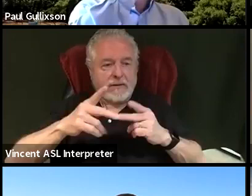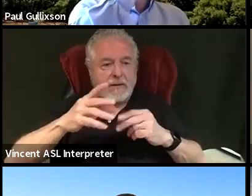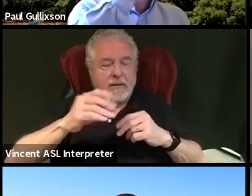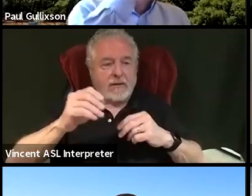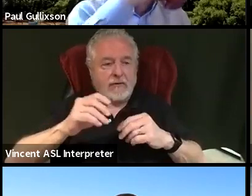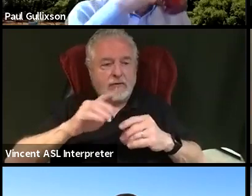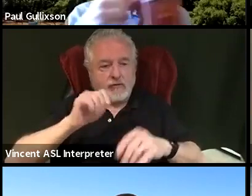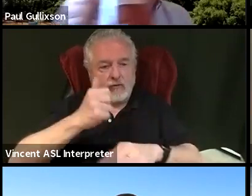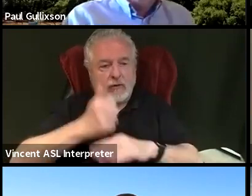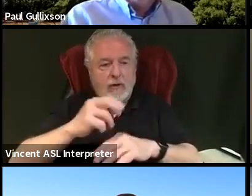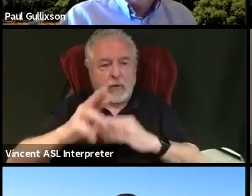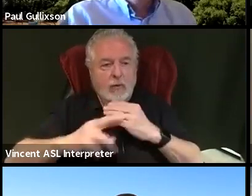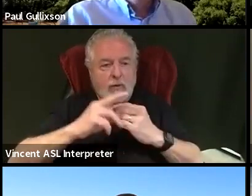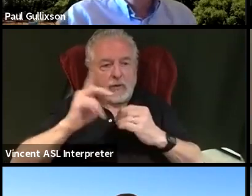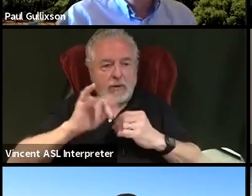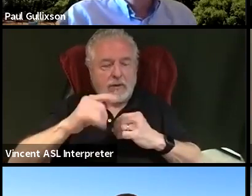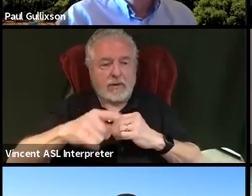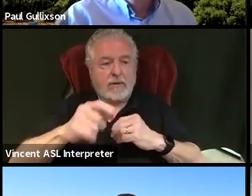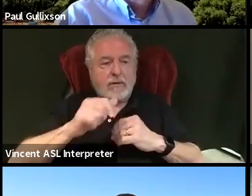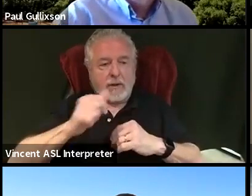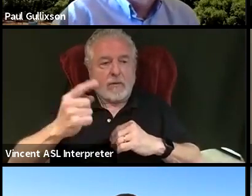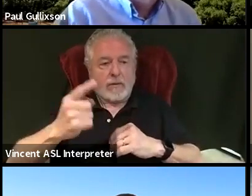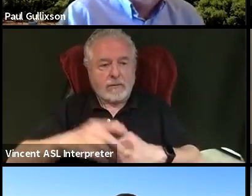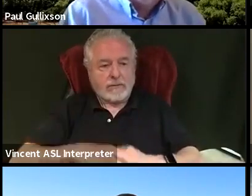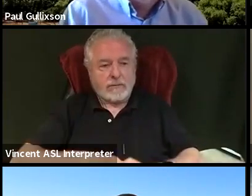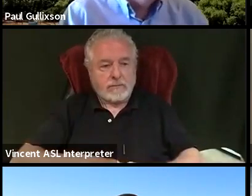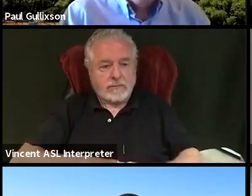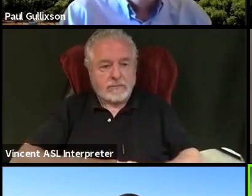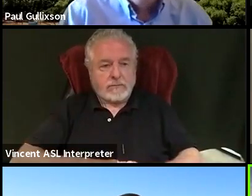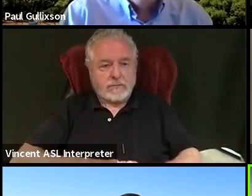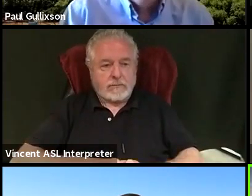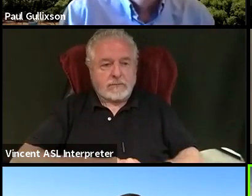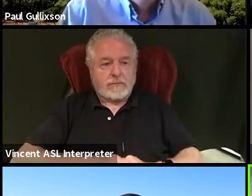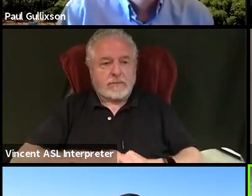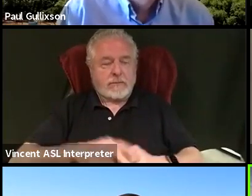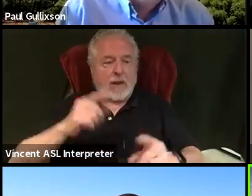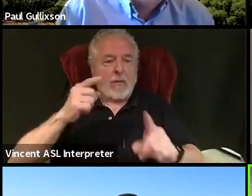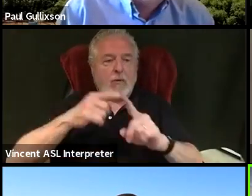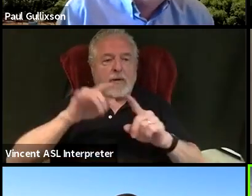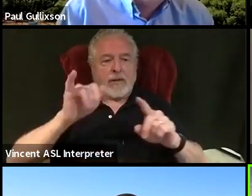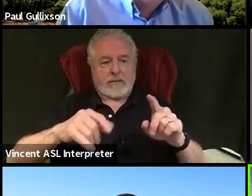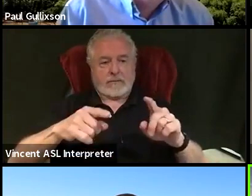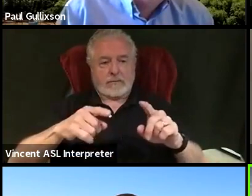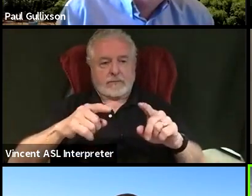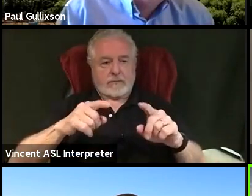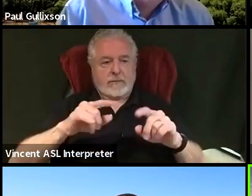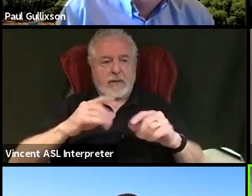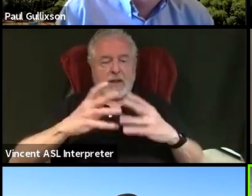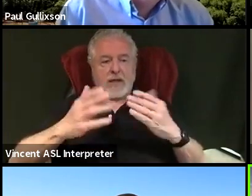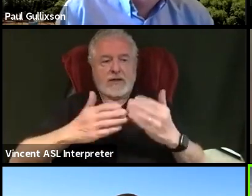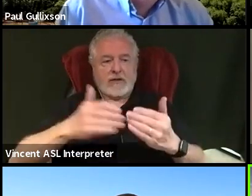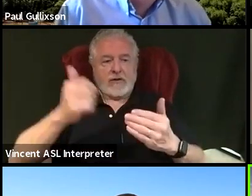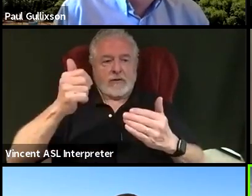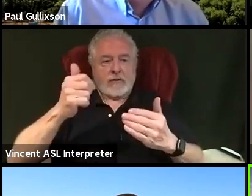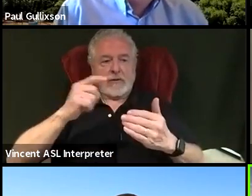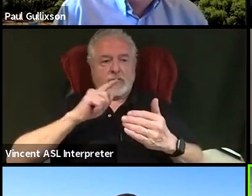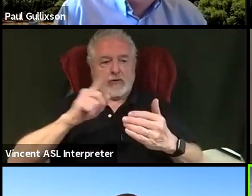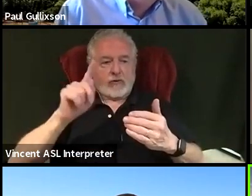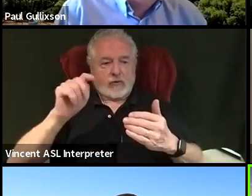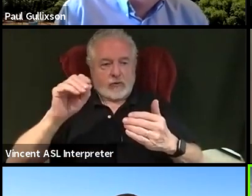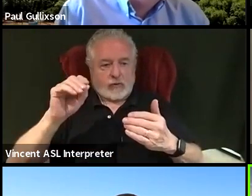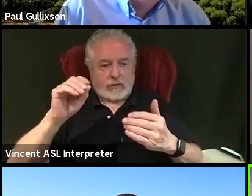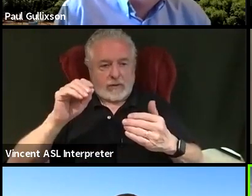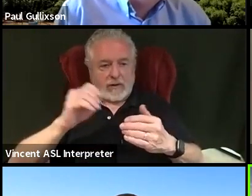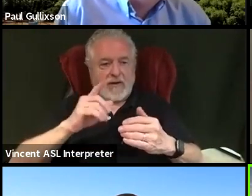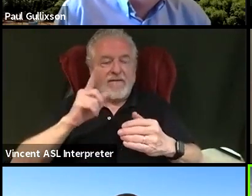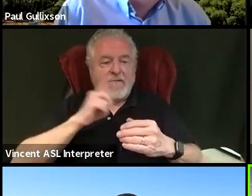sort of create a risk where it looks like there is not one? Well, as you pointed out, Phil, it's a lot easier actually to